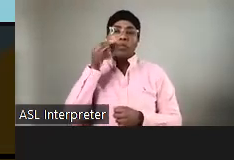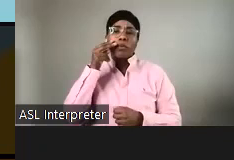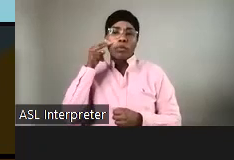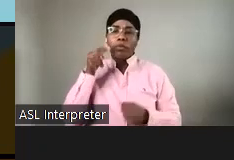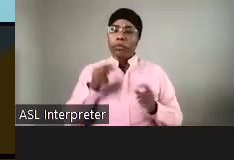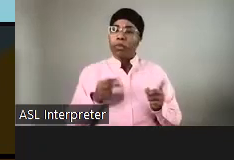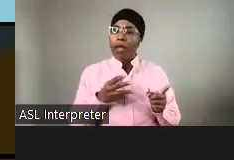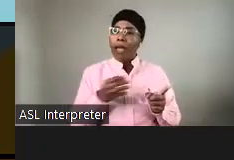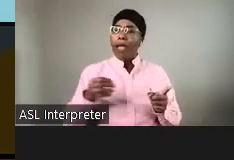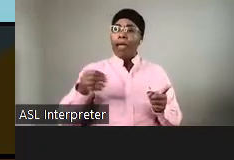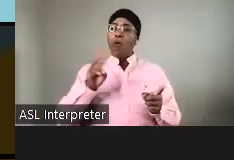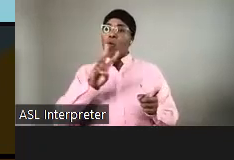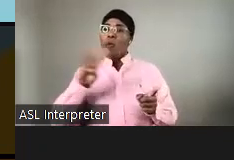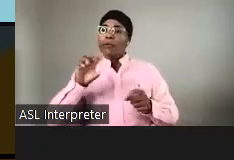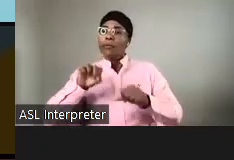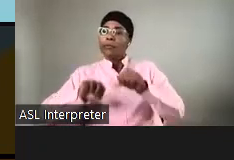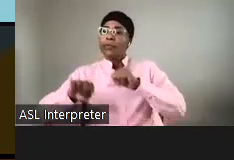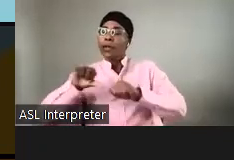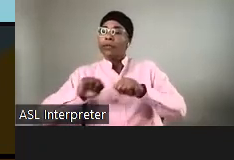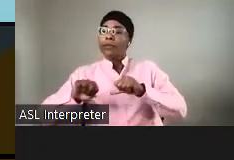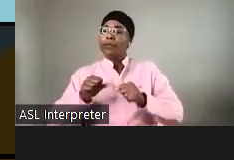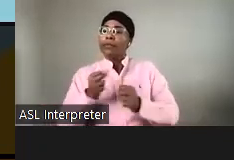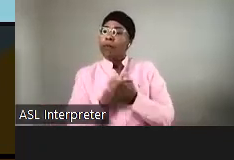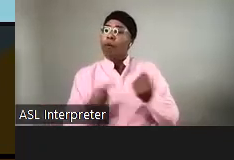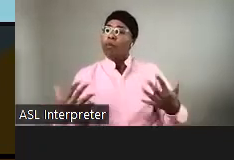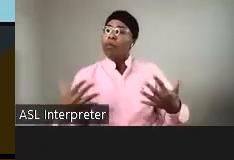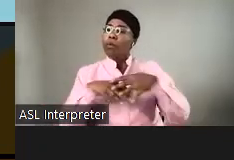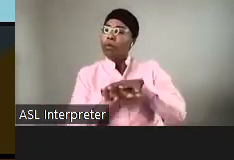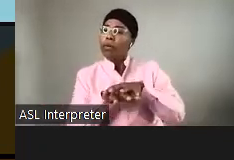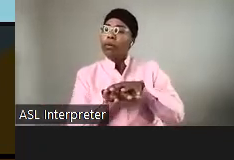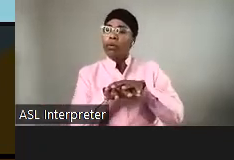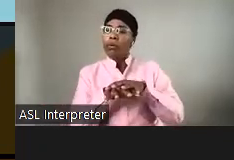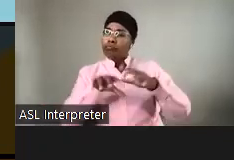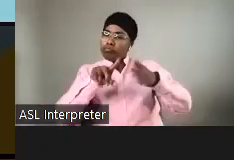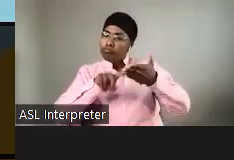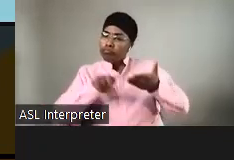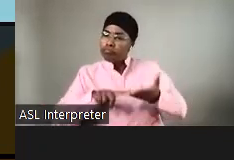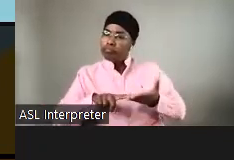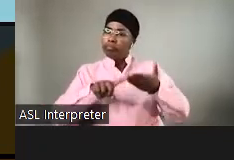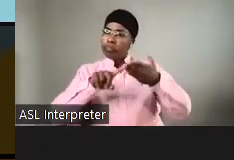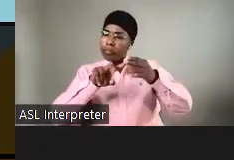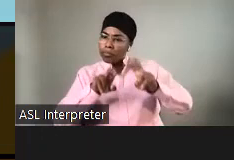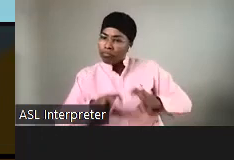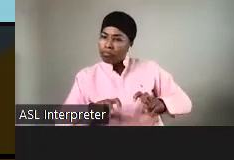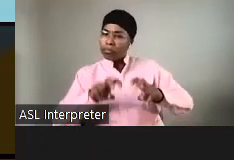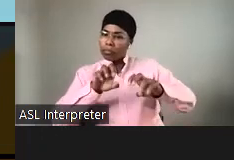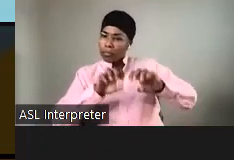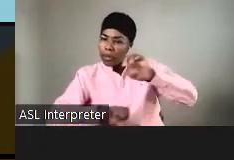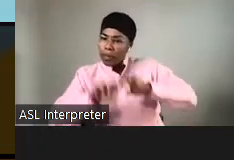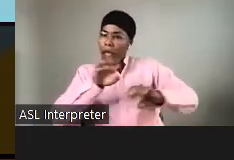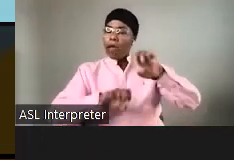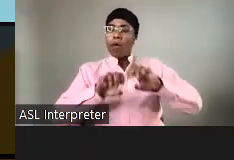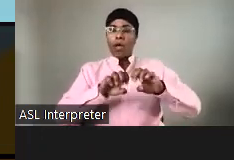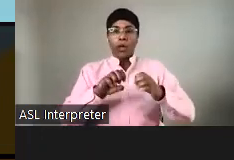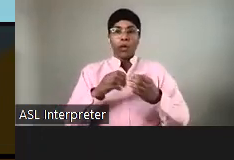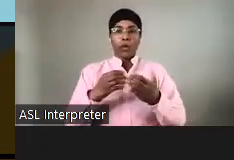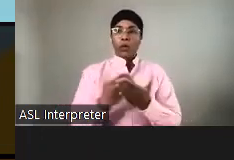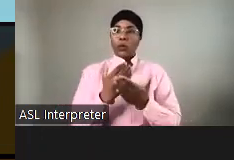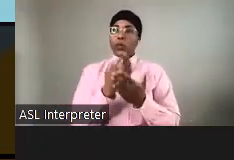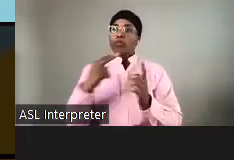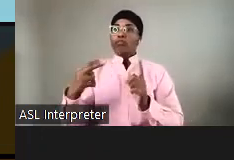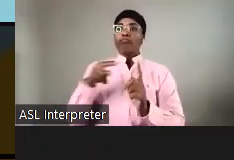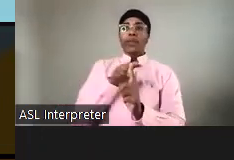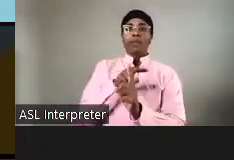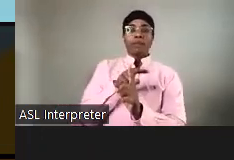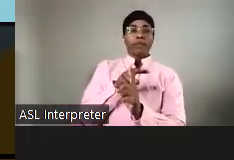then evaluate new prescriptions with these alternative science perspectives, and then to create a plan to